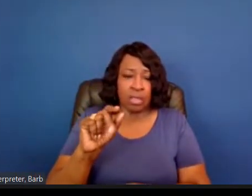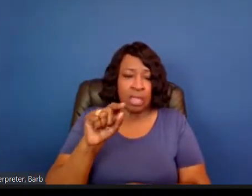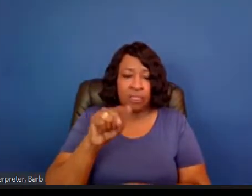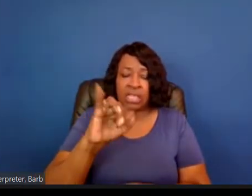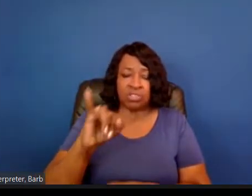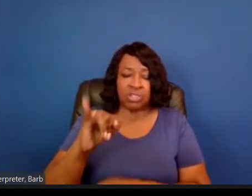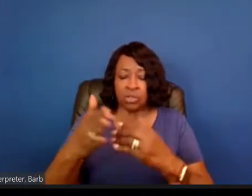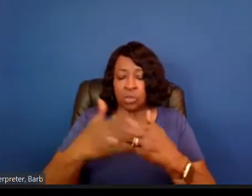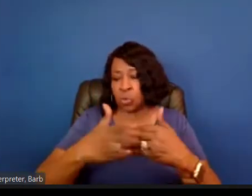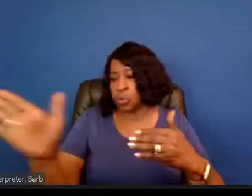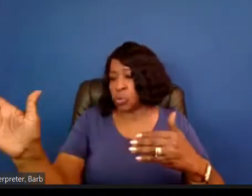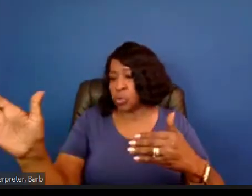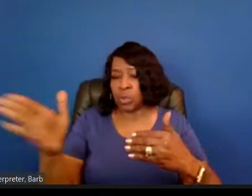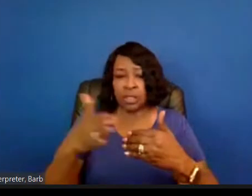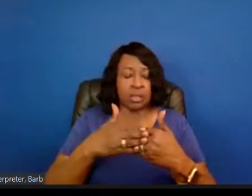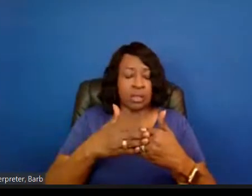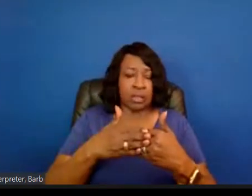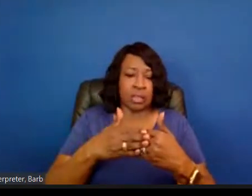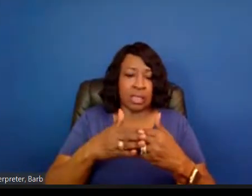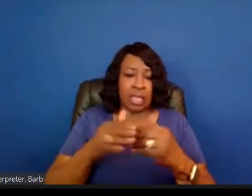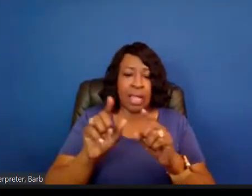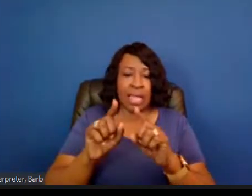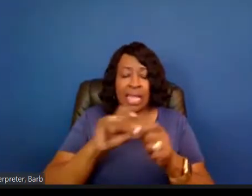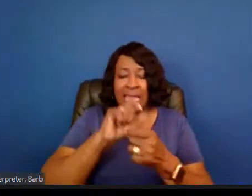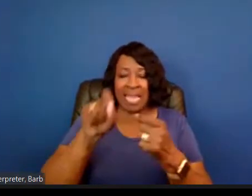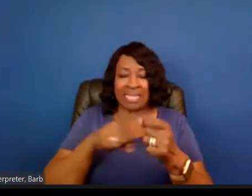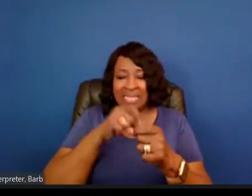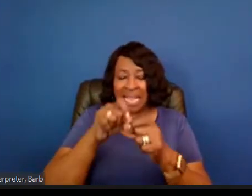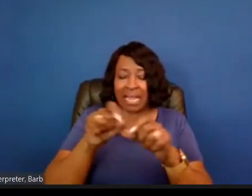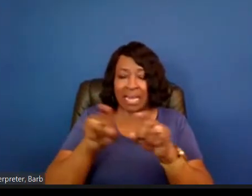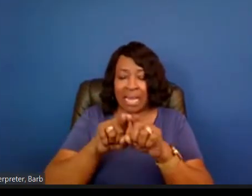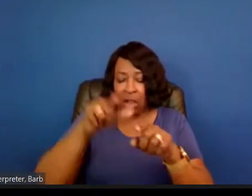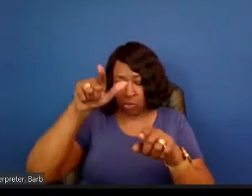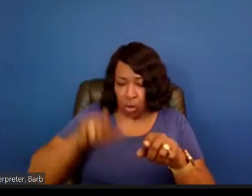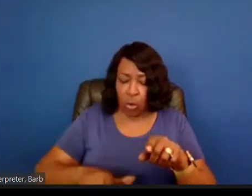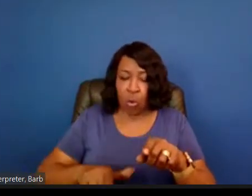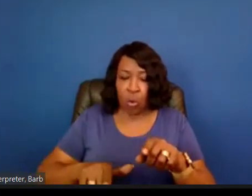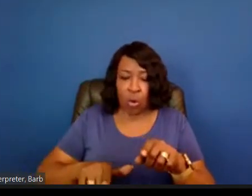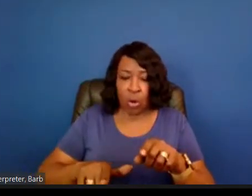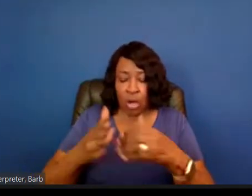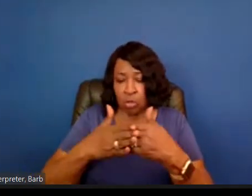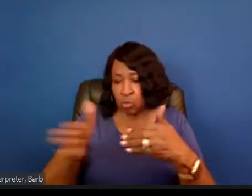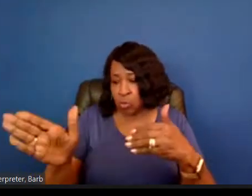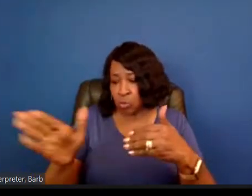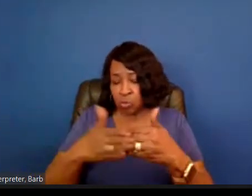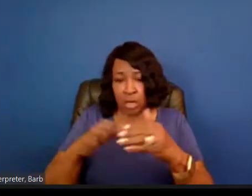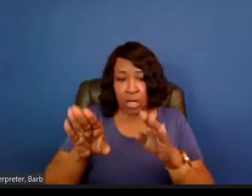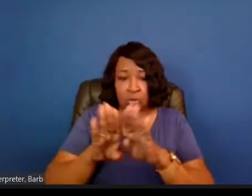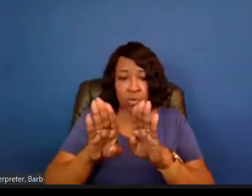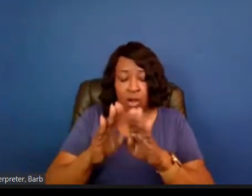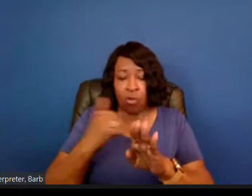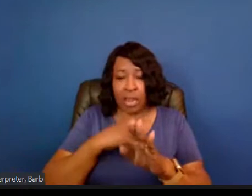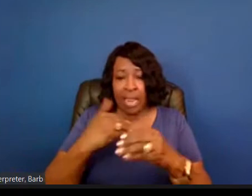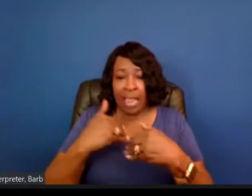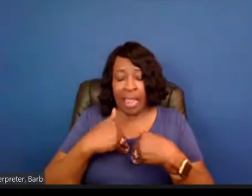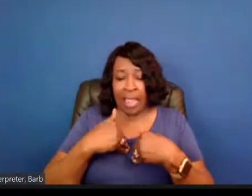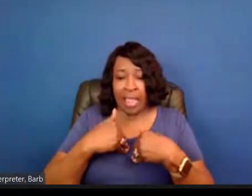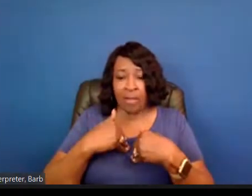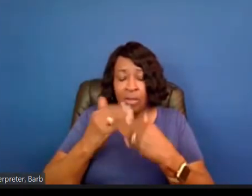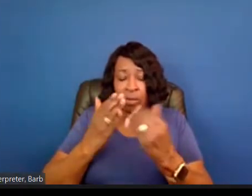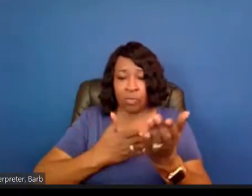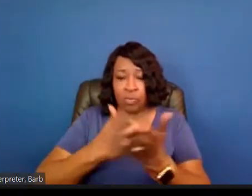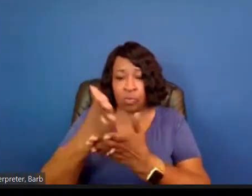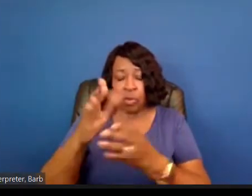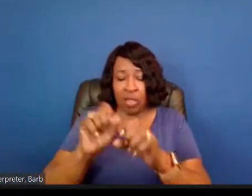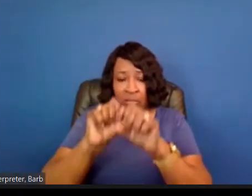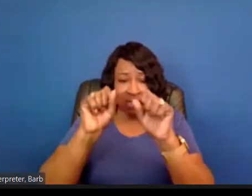swing doors, like I said, exactly like the lower swing door that we currently have throughout the system. Okay.